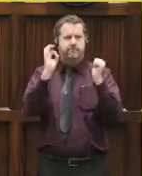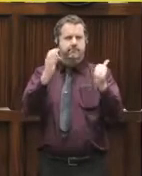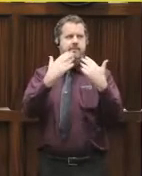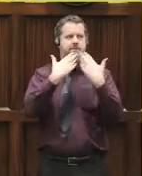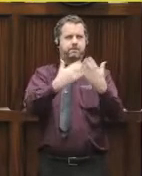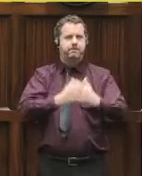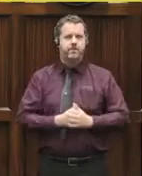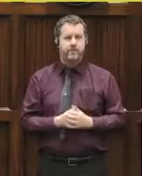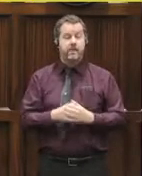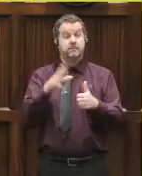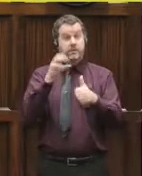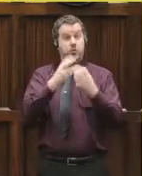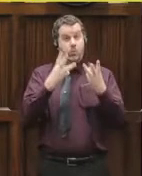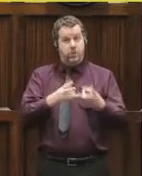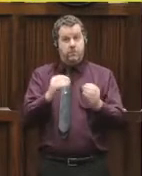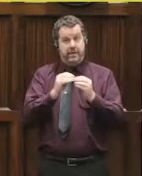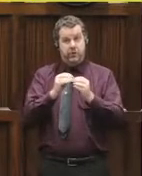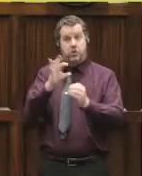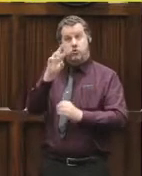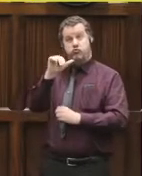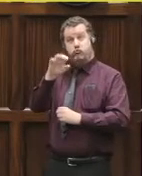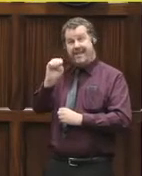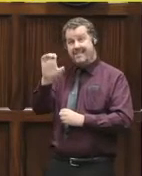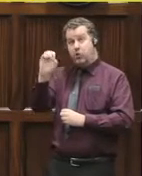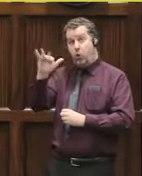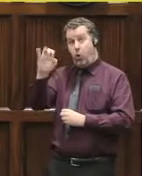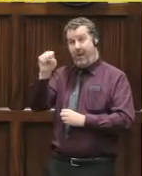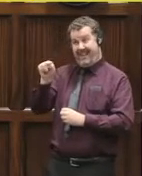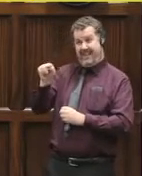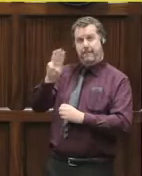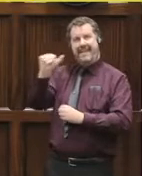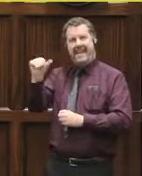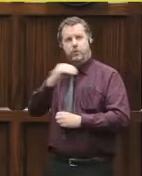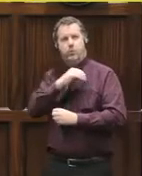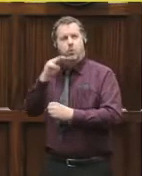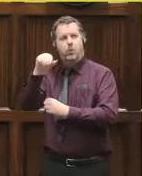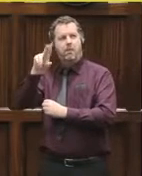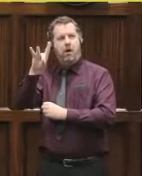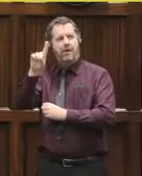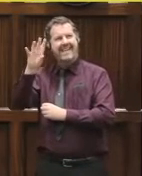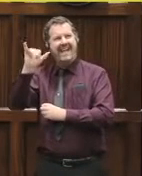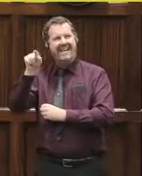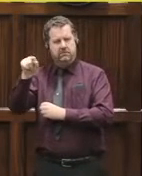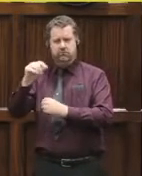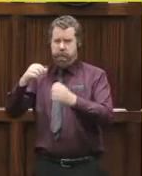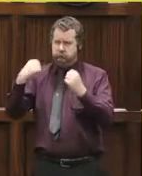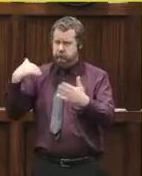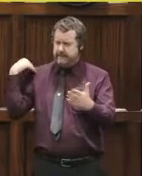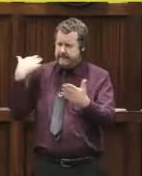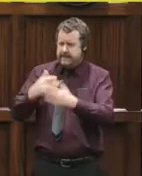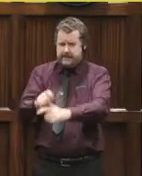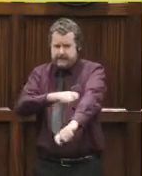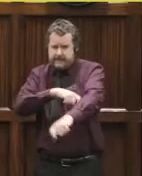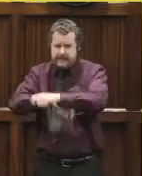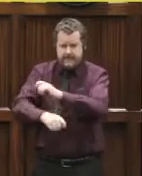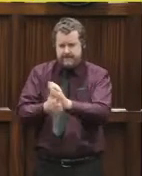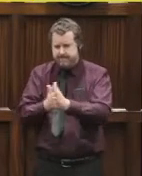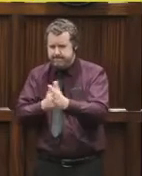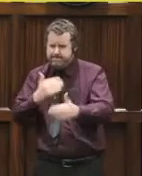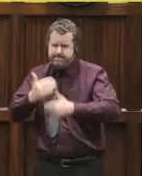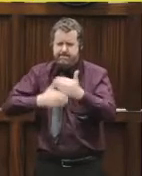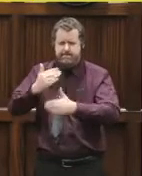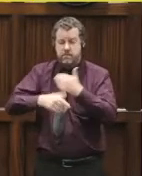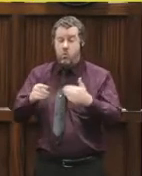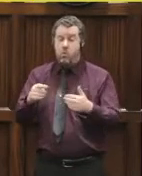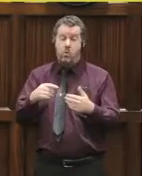mention Grace Coyle, Senator Mark Daly's parliamentary assistant, for her dedication and perseverance and her endless